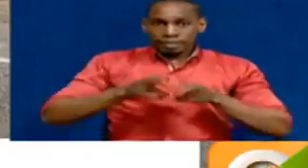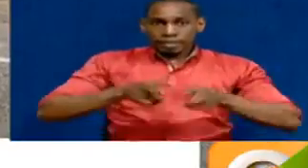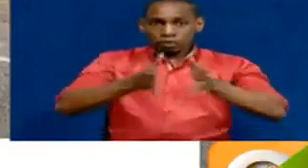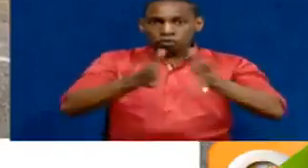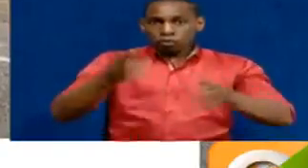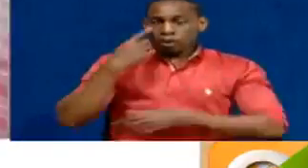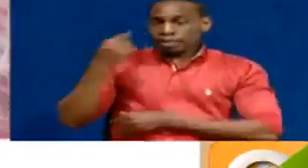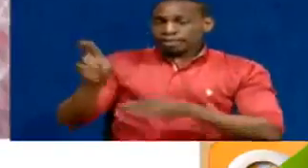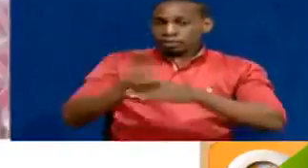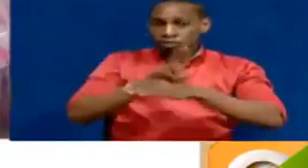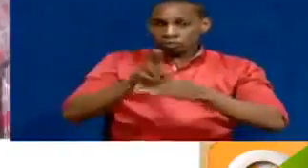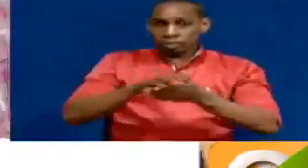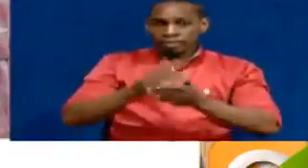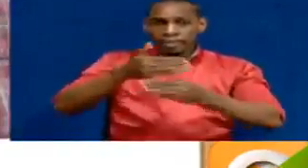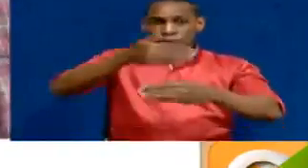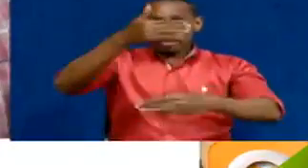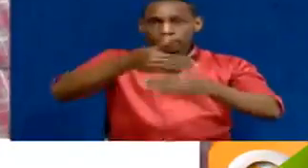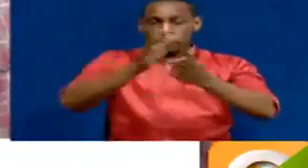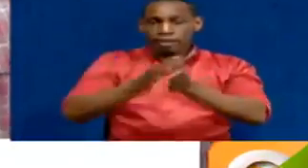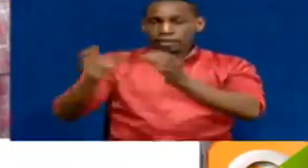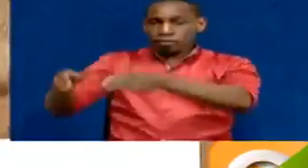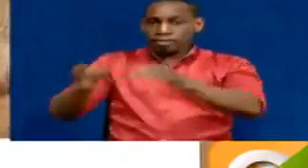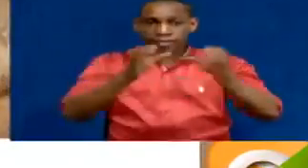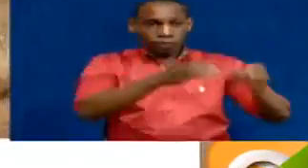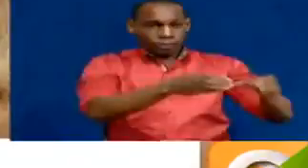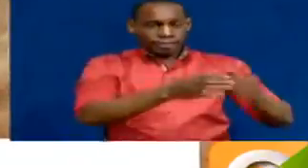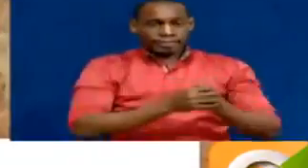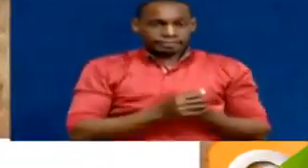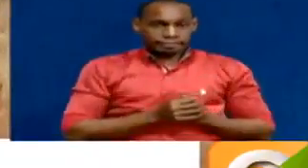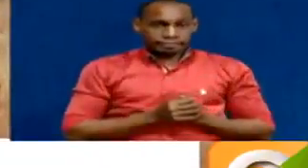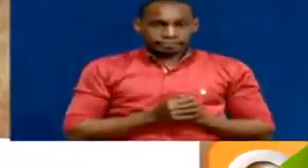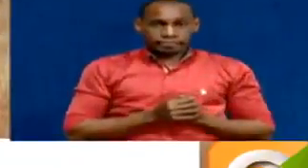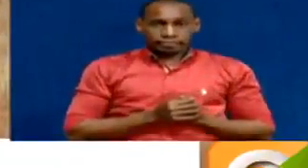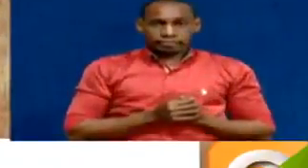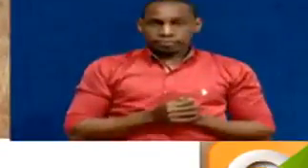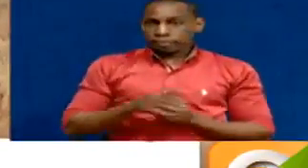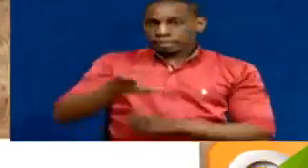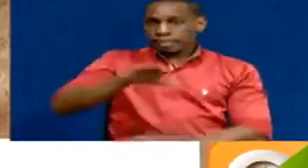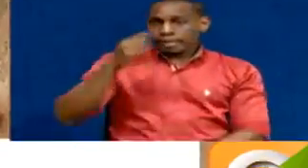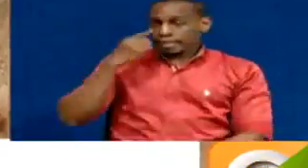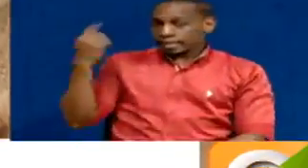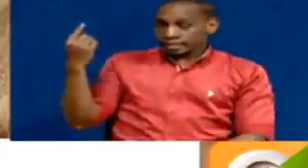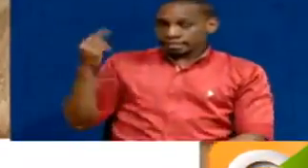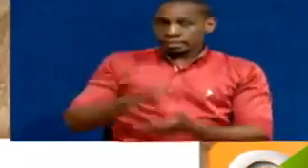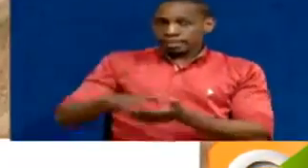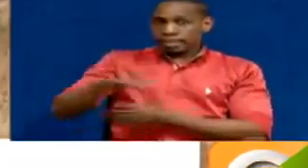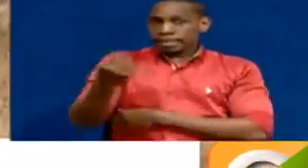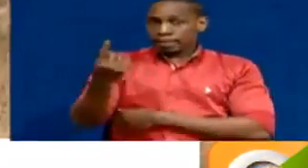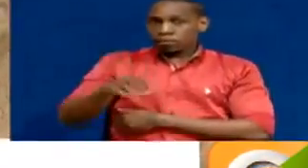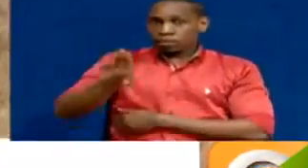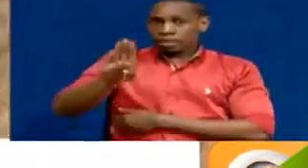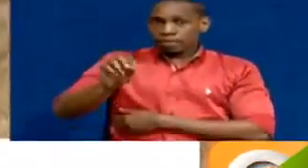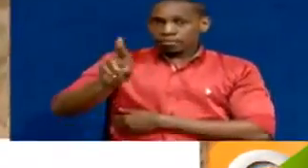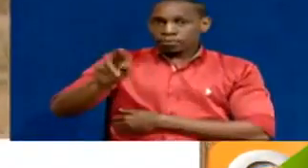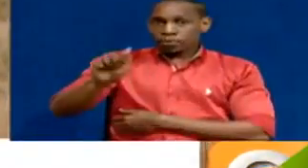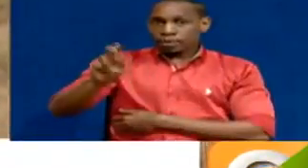highway has been used as a boundary by the communities. This is Jirime area, where on one side the